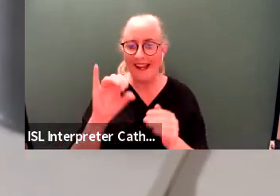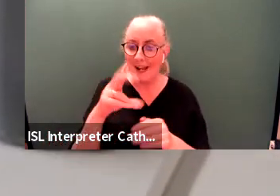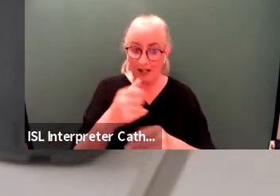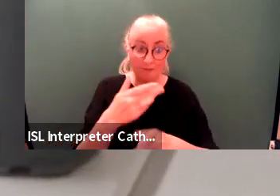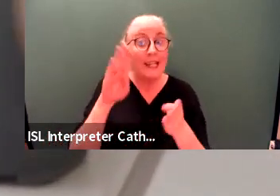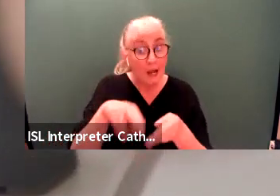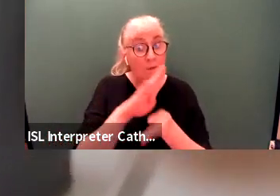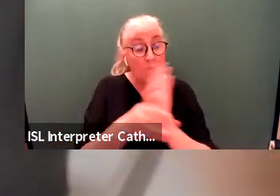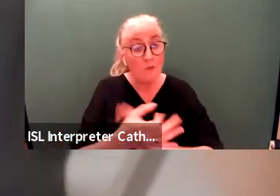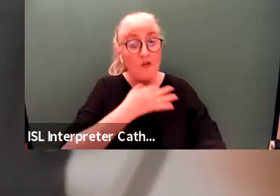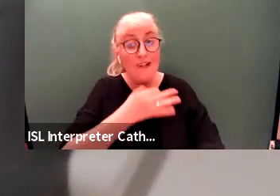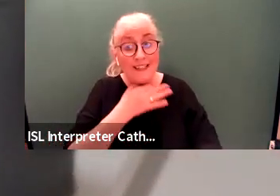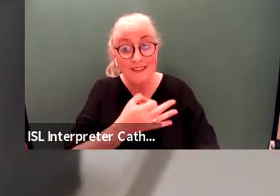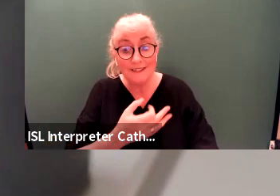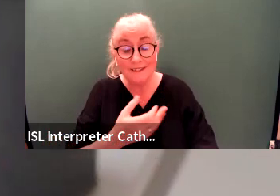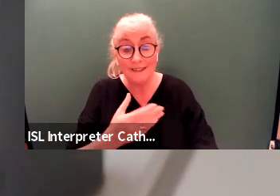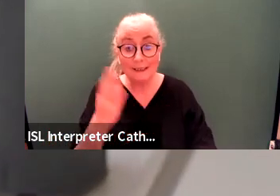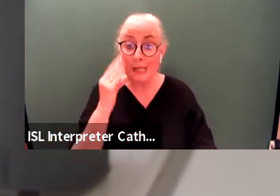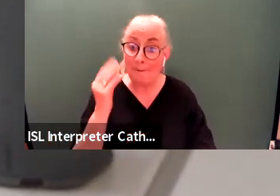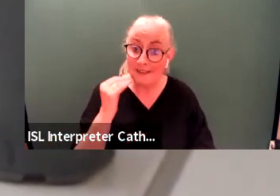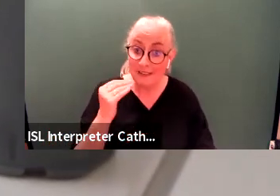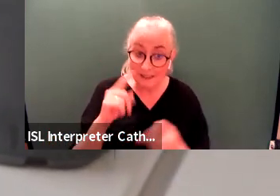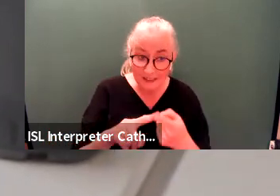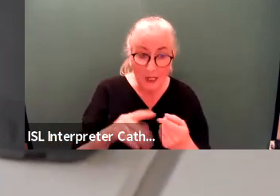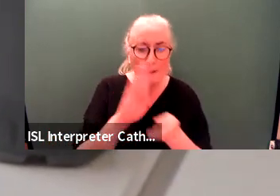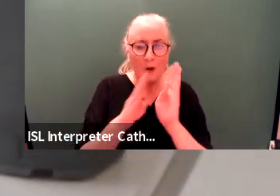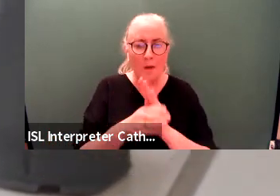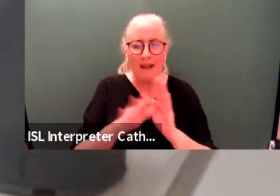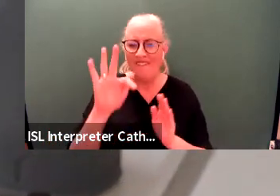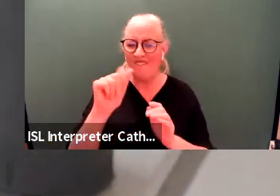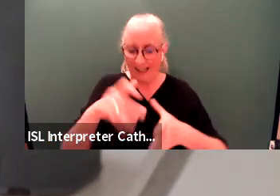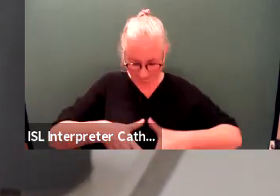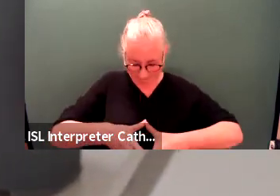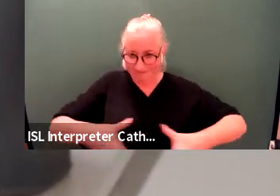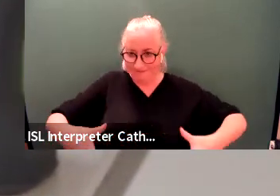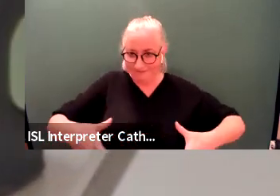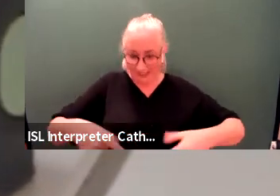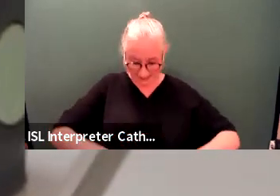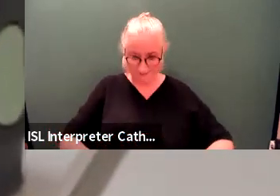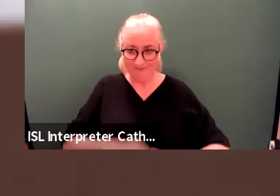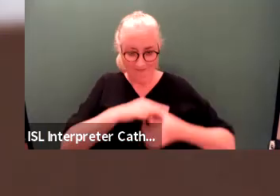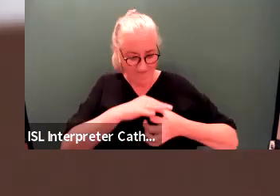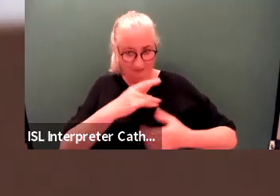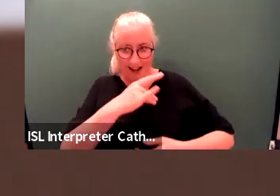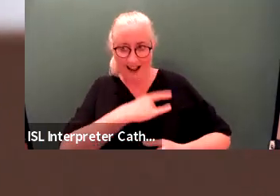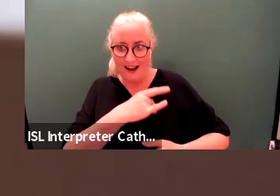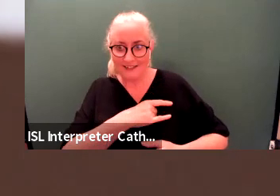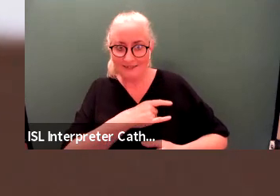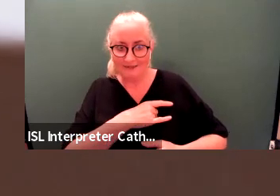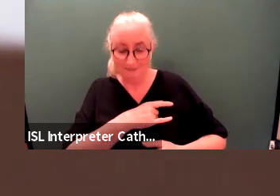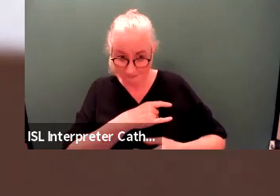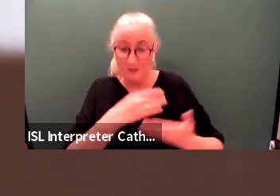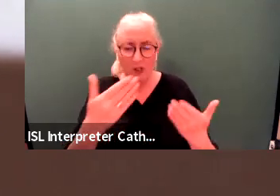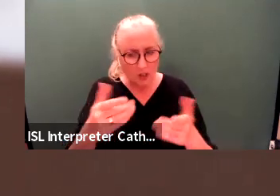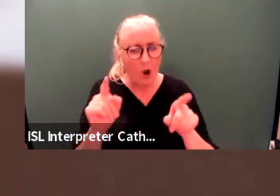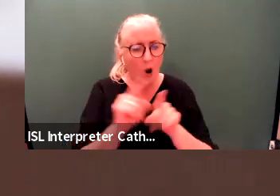for diabetes, and we begin to store fat around our middle, which is a risk for our heart and cardiovascular disease. We find